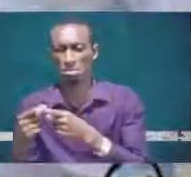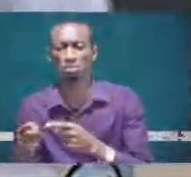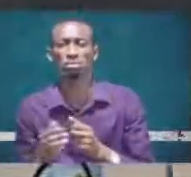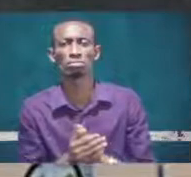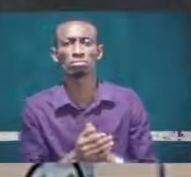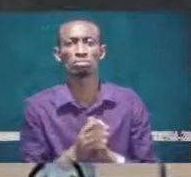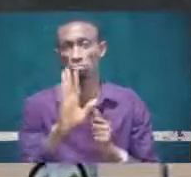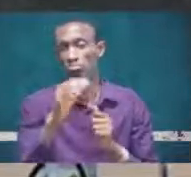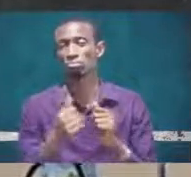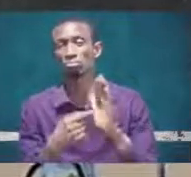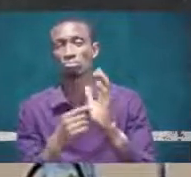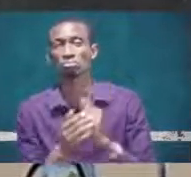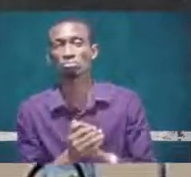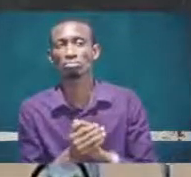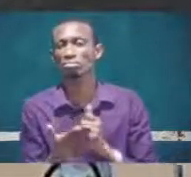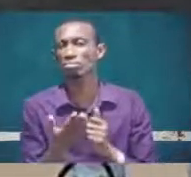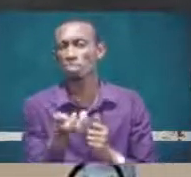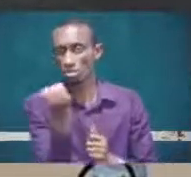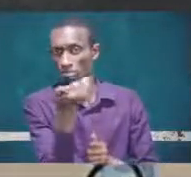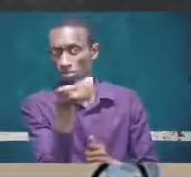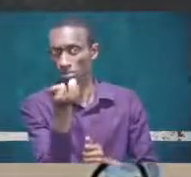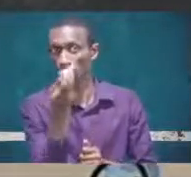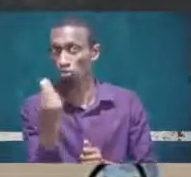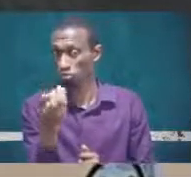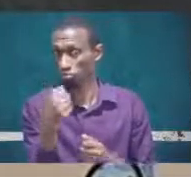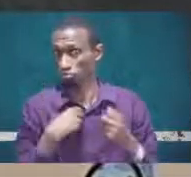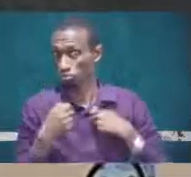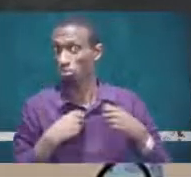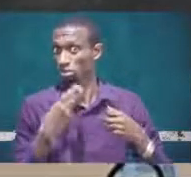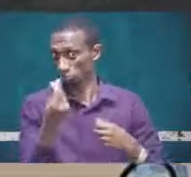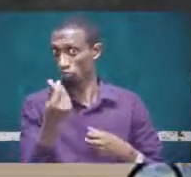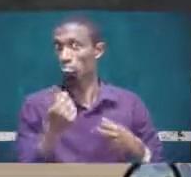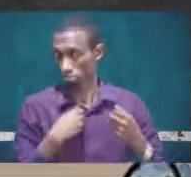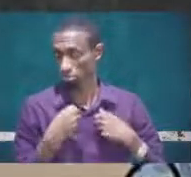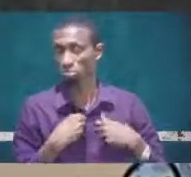denominations. Now, like coins, the Rwandan